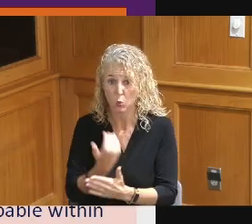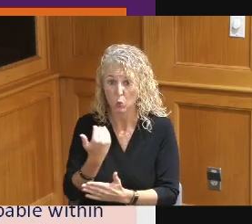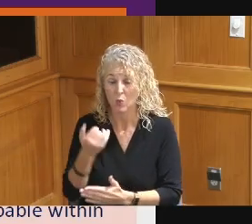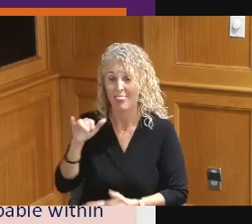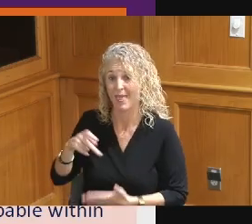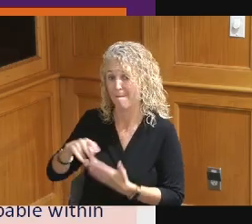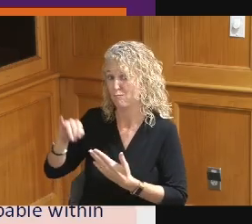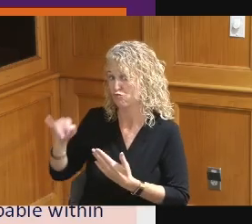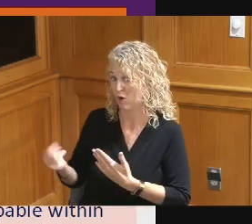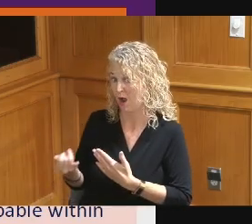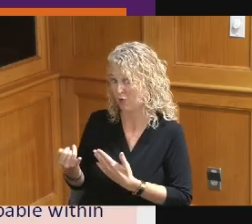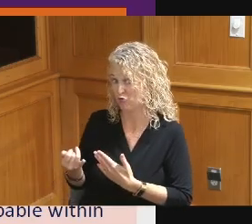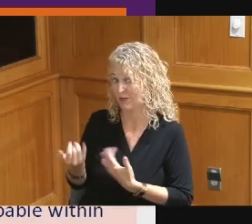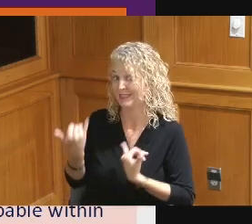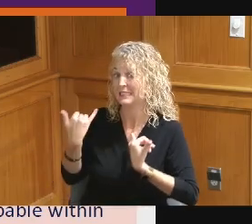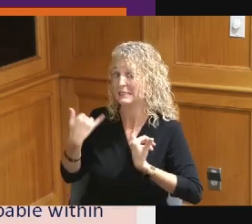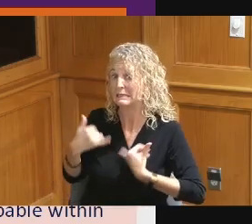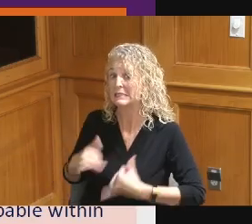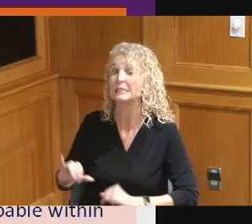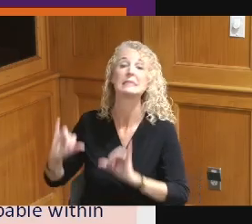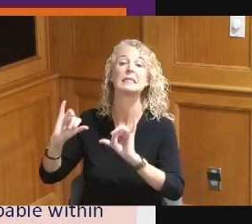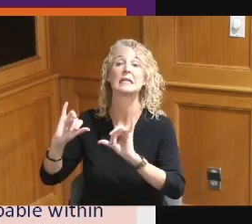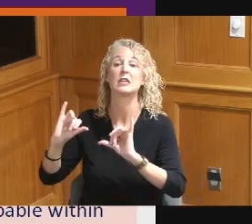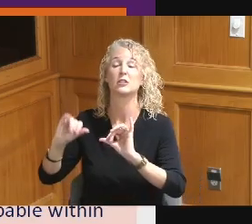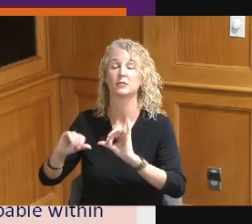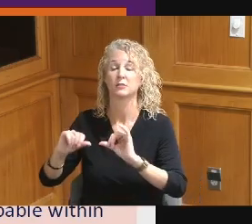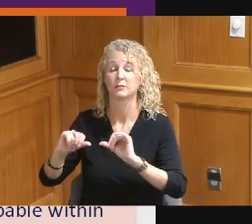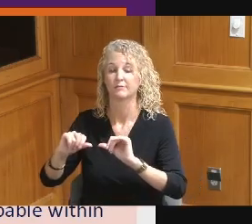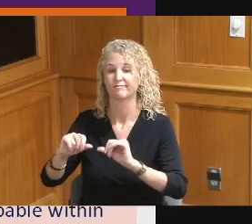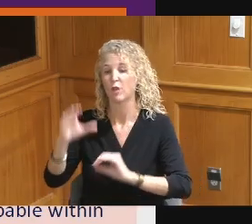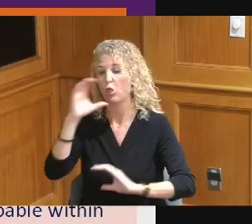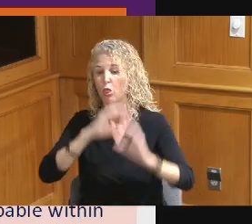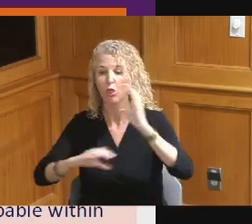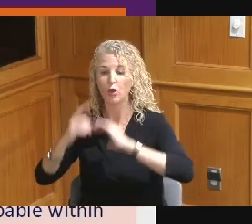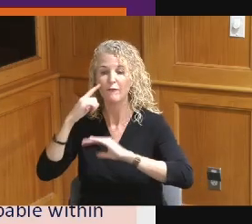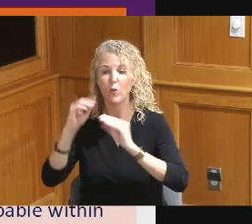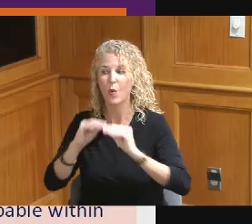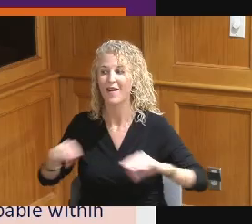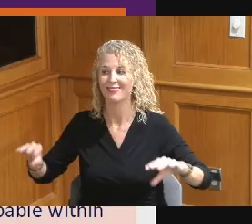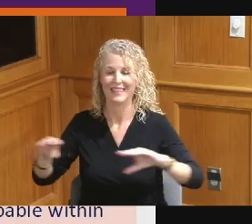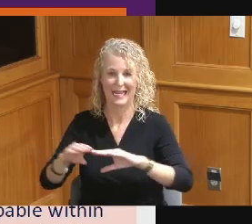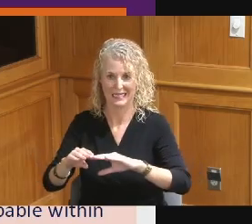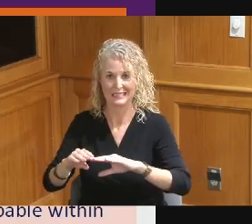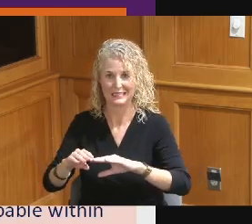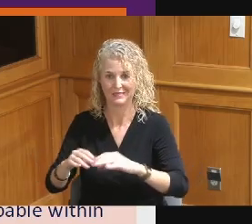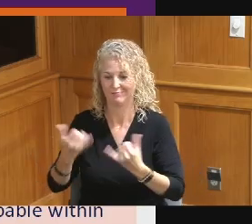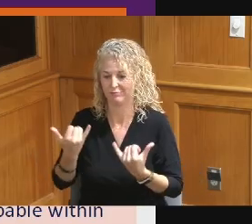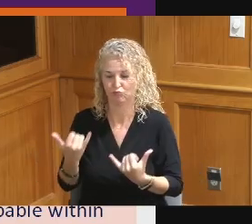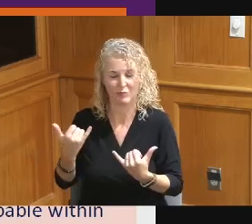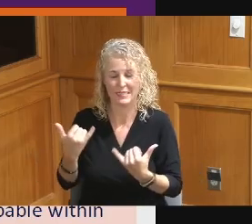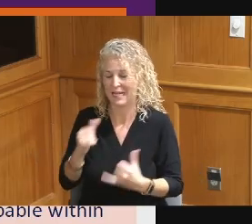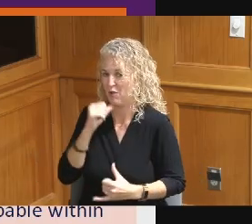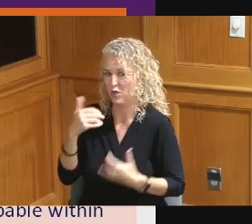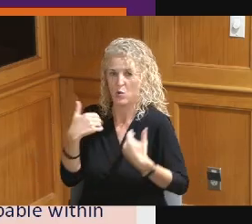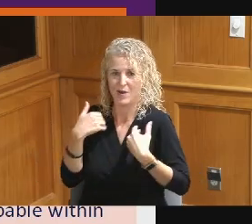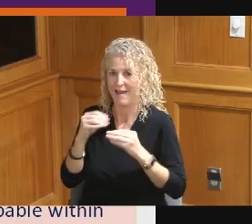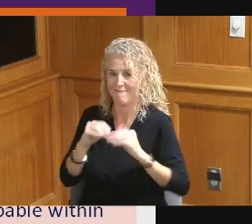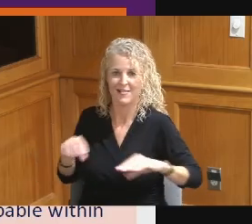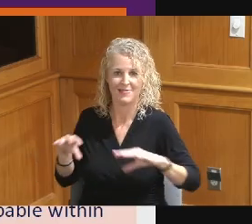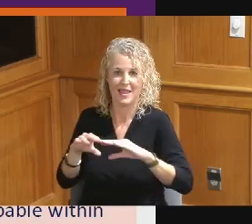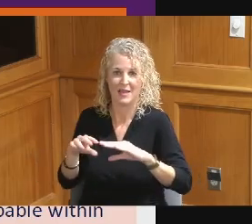project is still working to find land, and that's the fundamental thing that is holding it back. We have connected them to a few